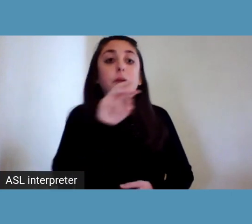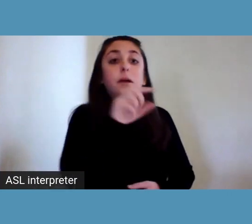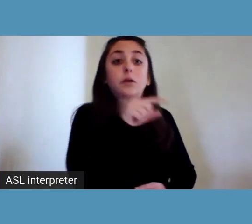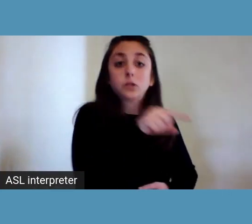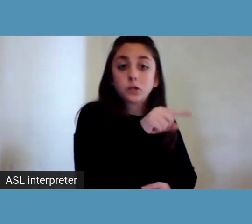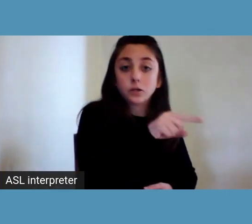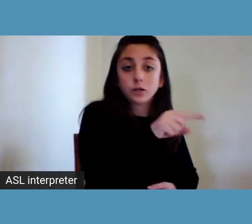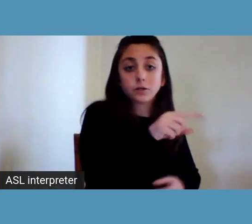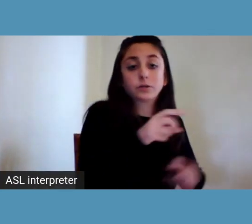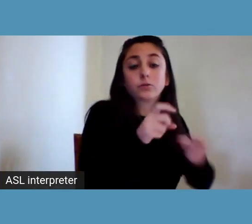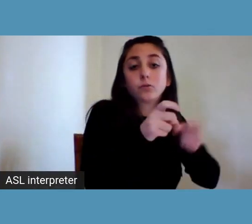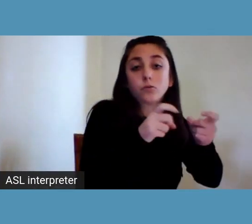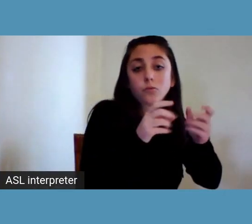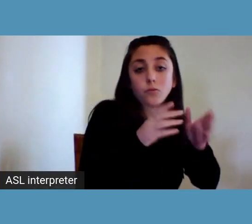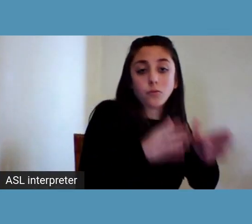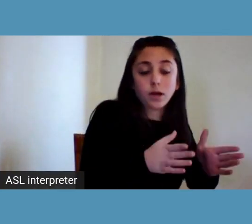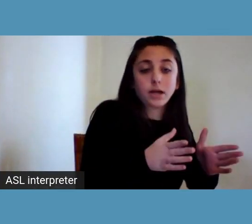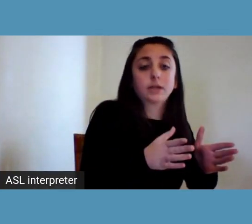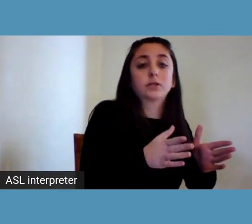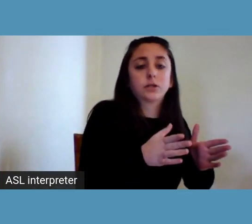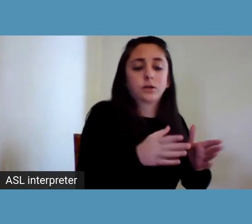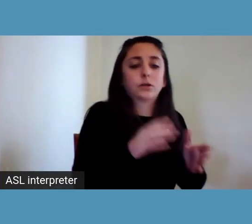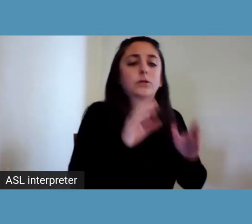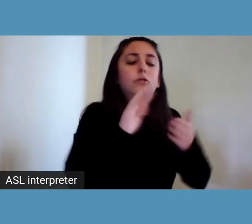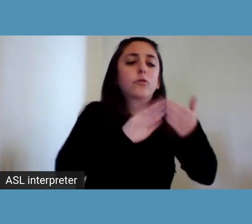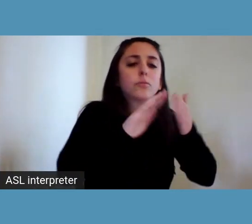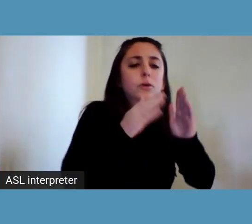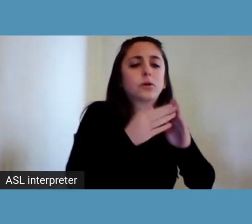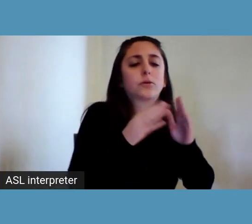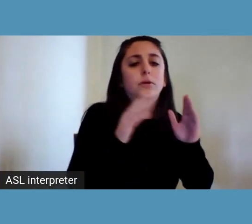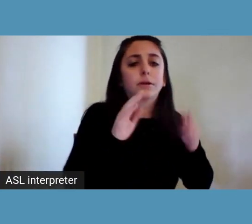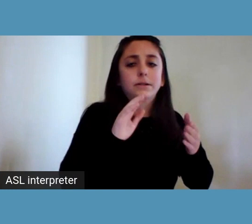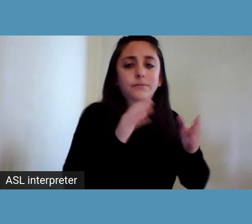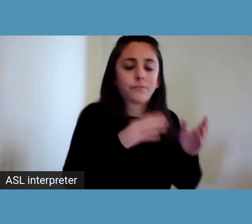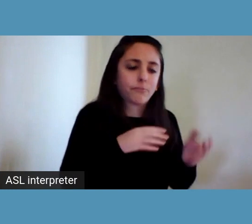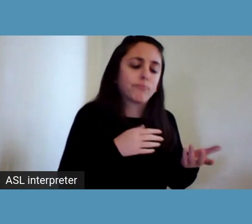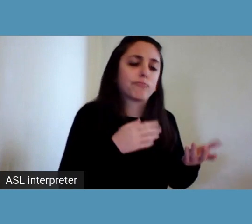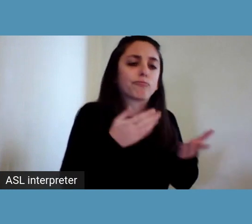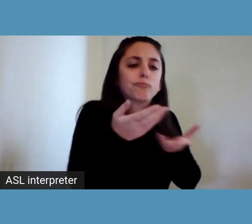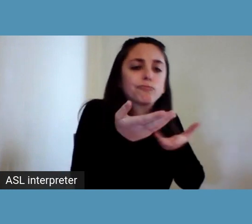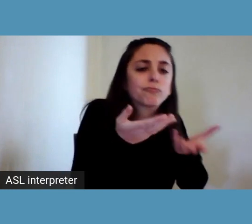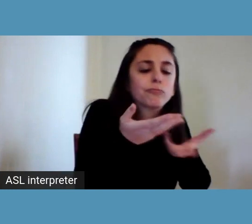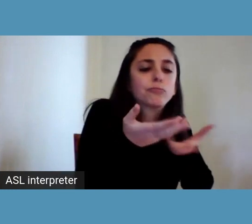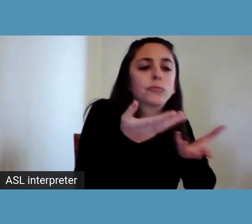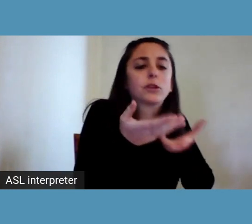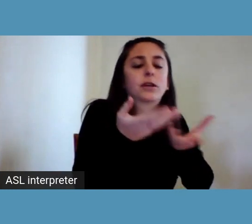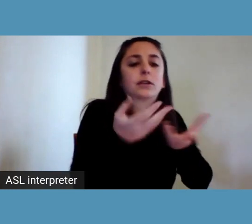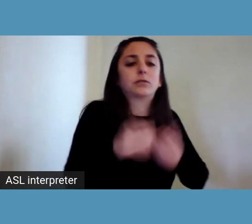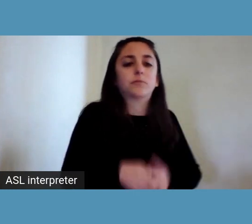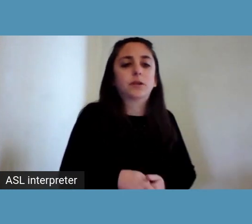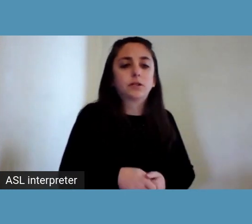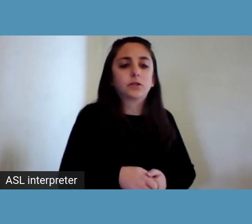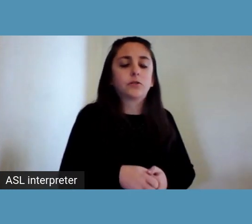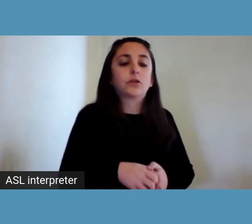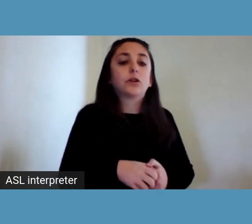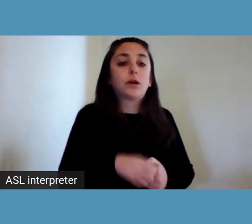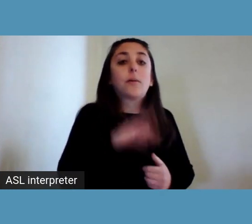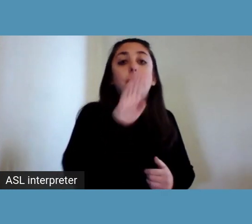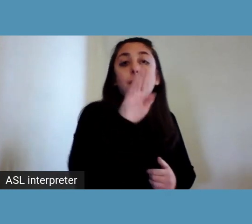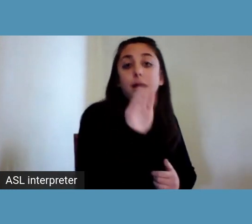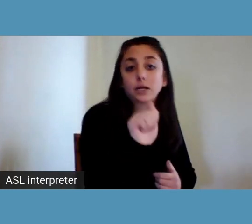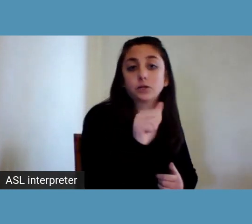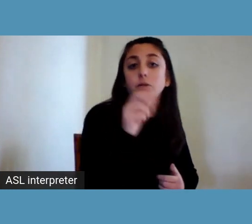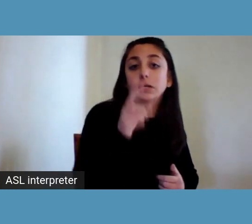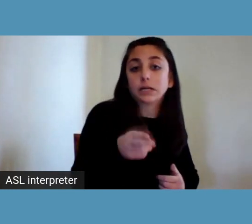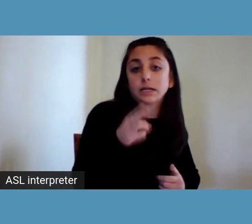the Director of Development and Community Engagement at the Dykeman Farmhouse Museum Alliance. She earned her bachelor's degree in history